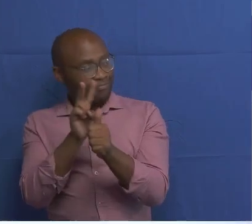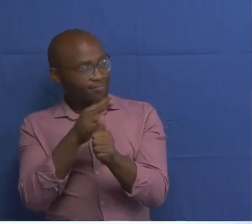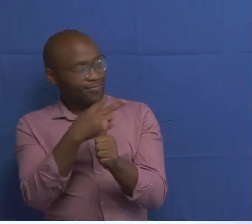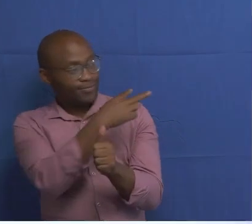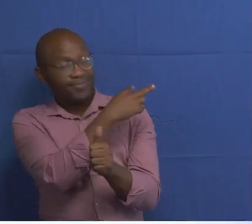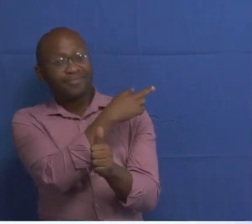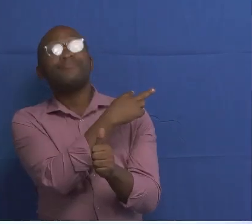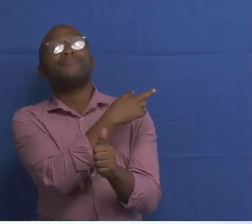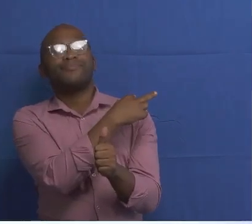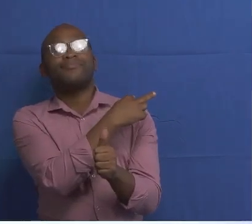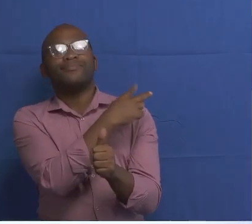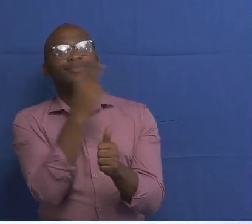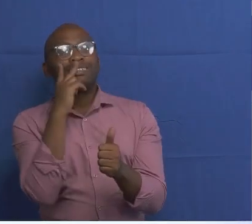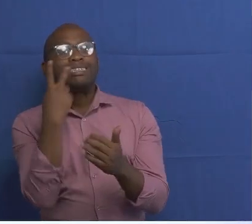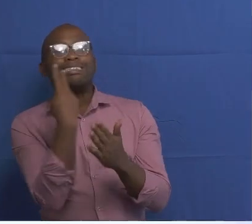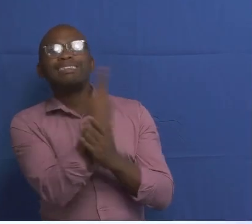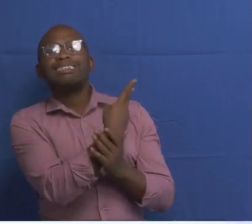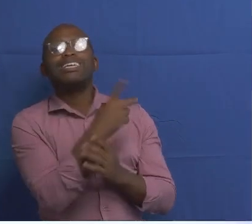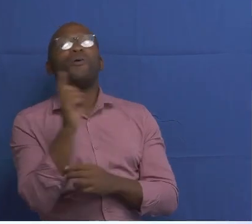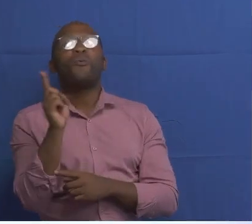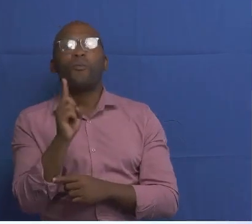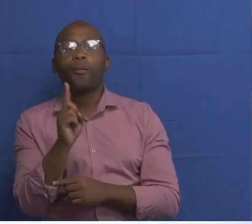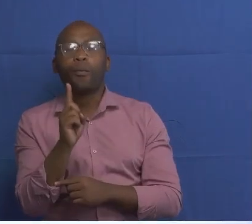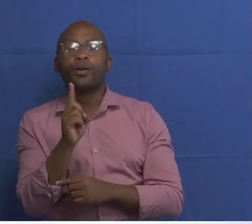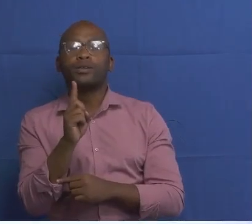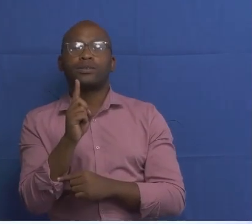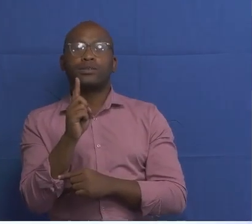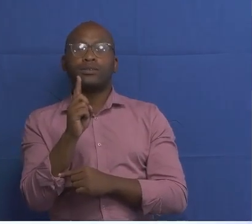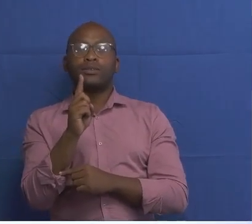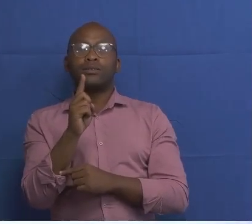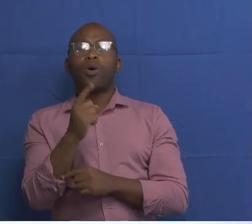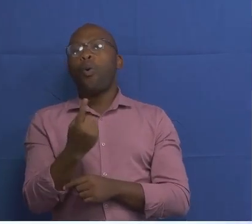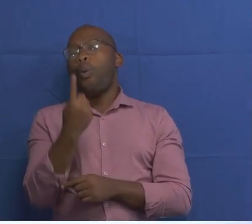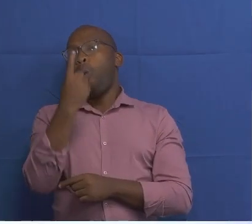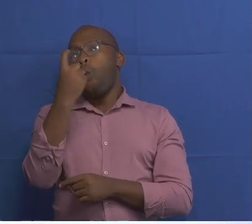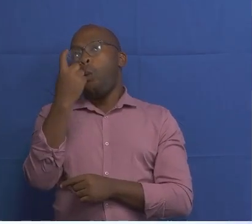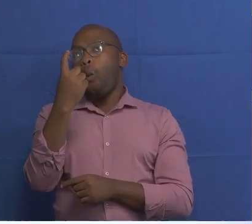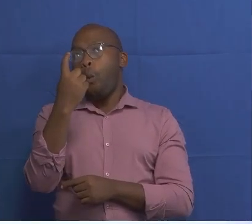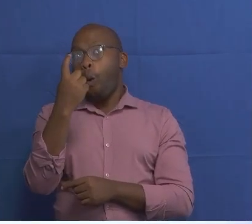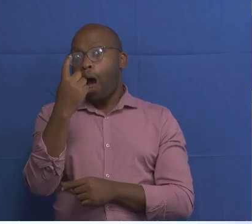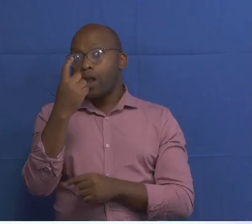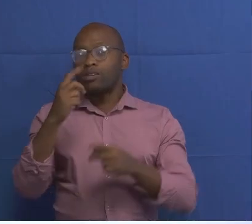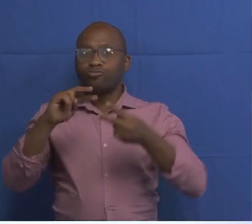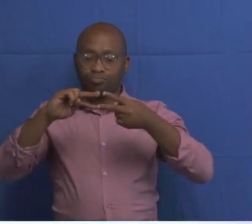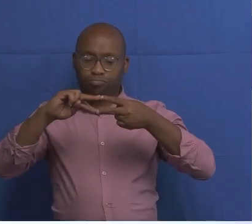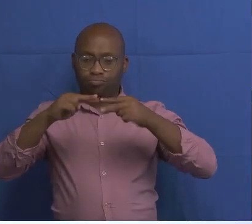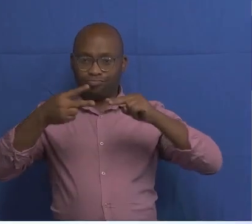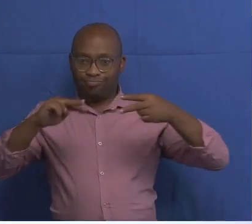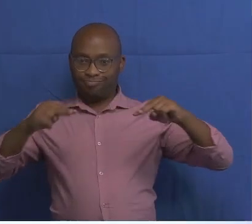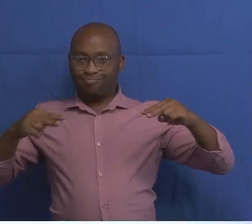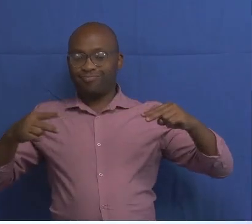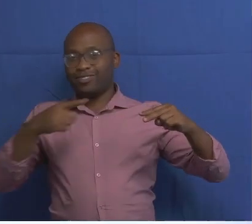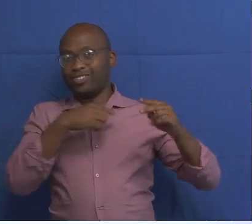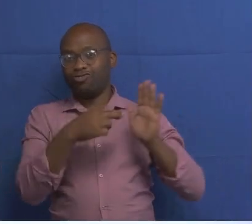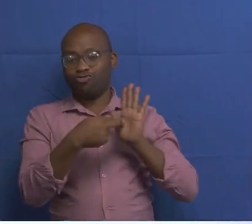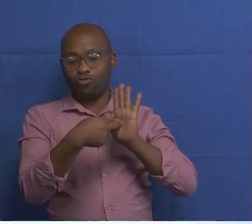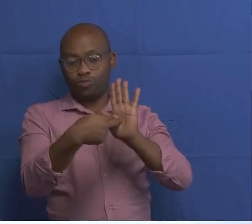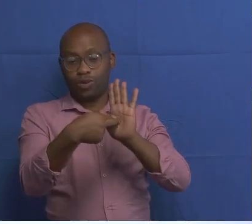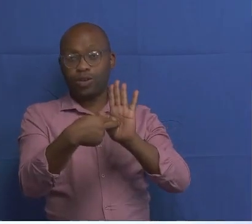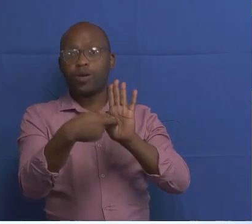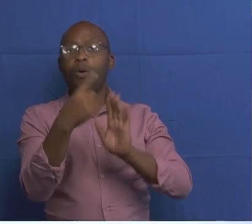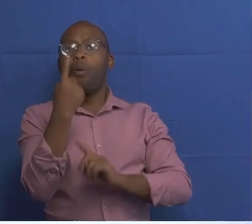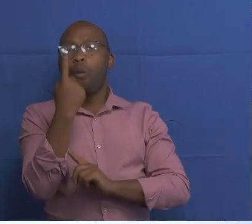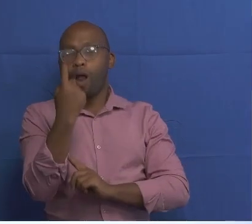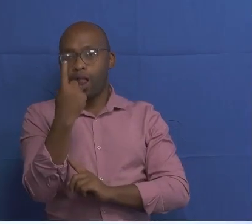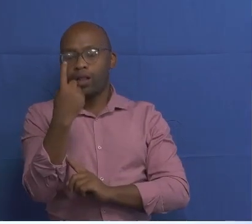diagram has represented a single gene. what we need to know and what we need to